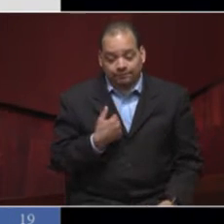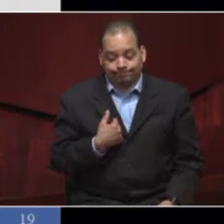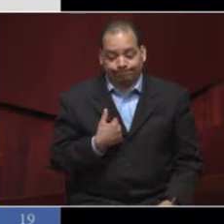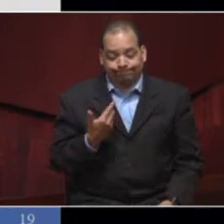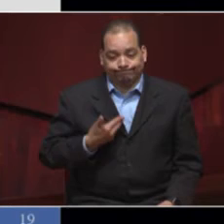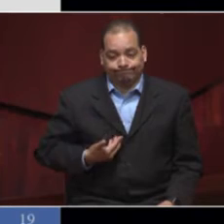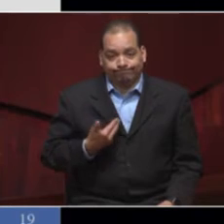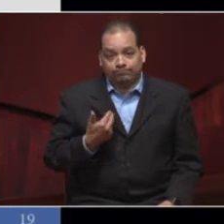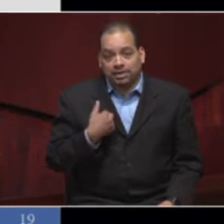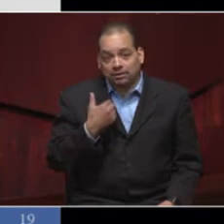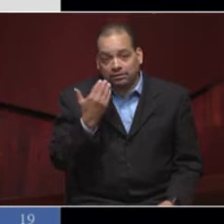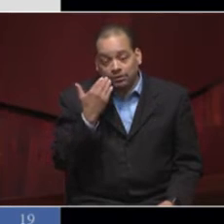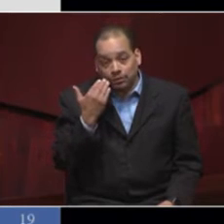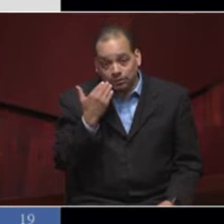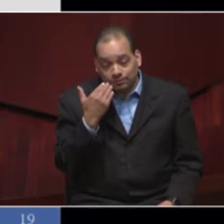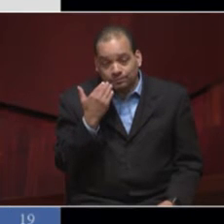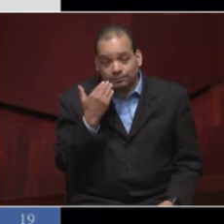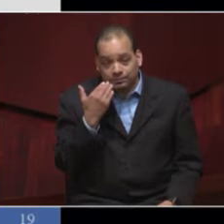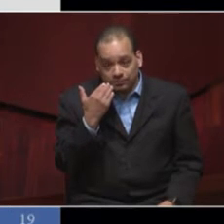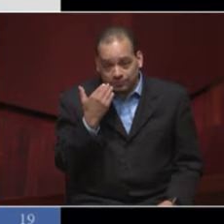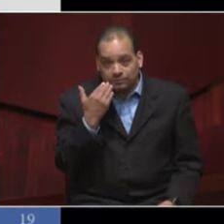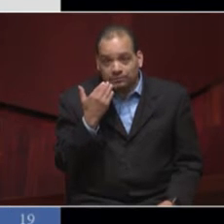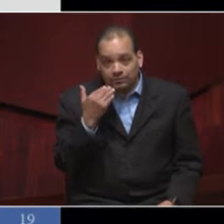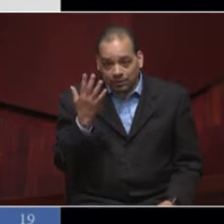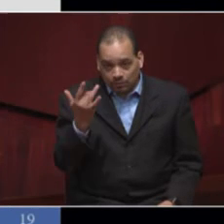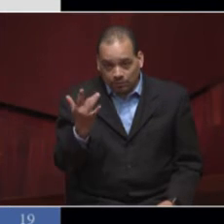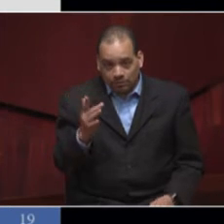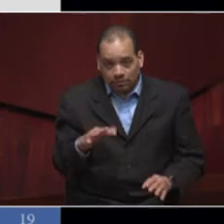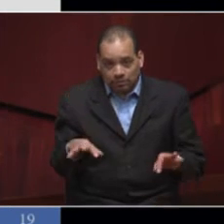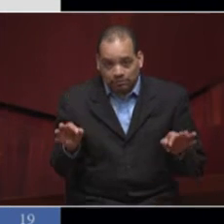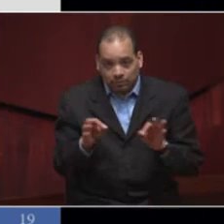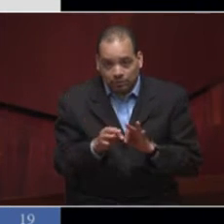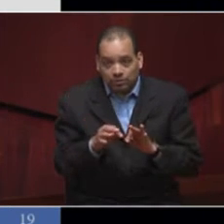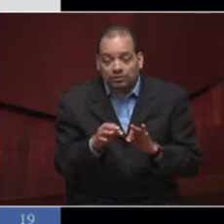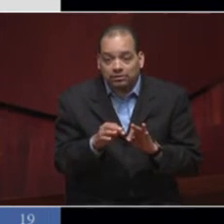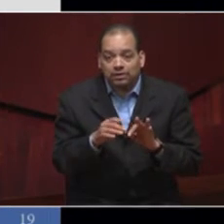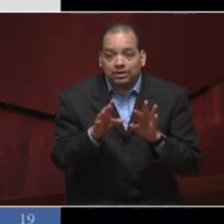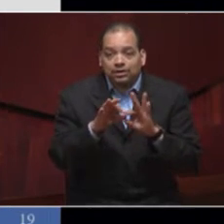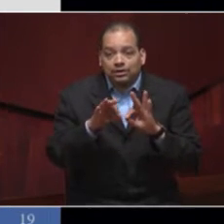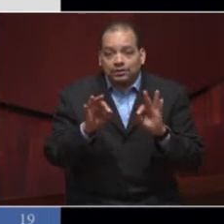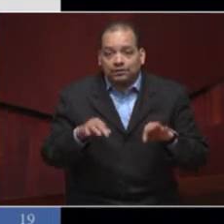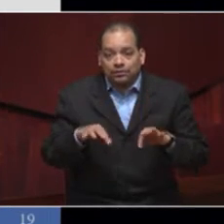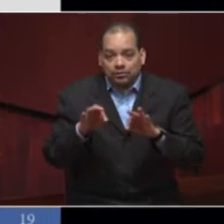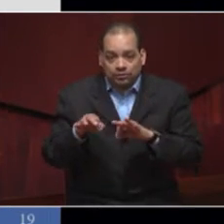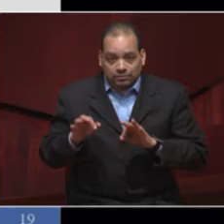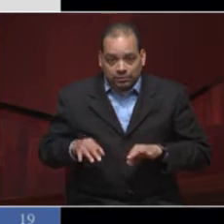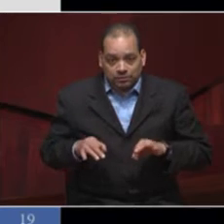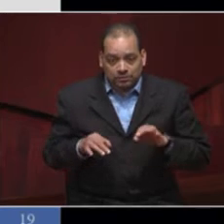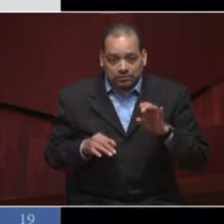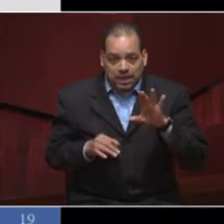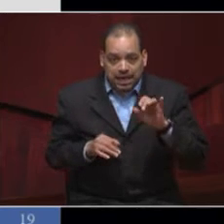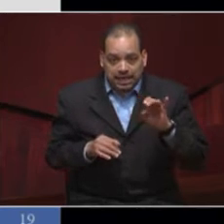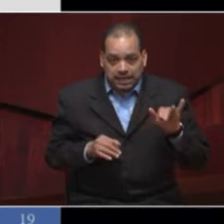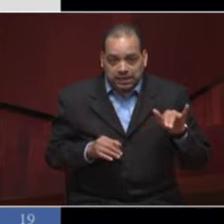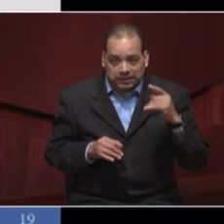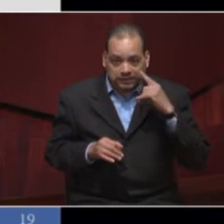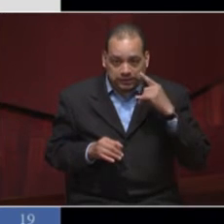up close and personal, shall we say, the importance of all of the points that Kathy just made, making sure that your